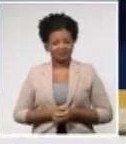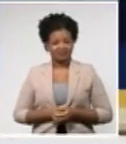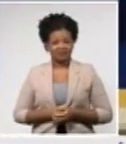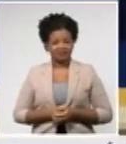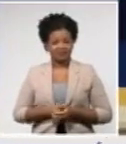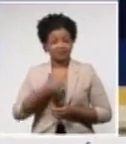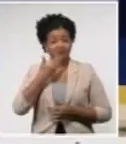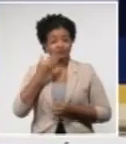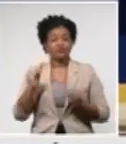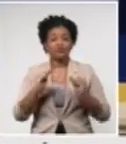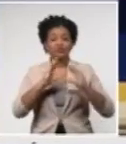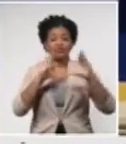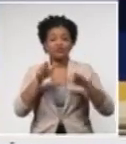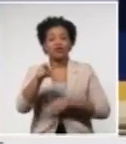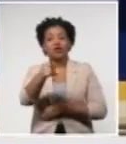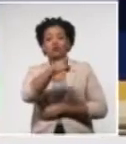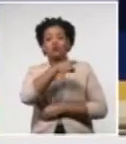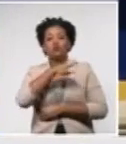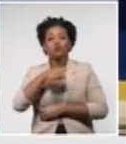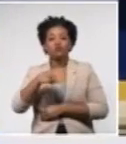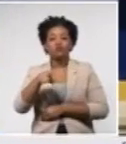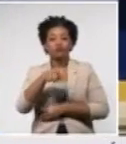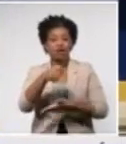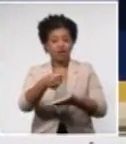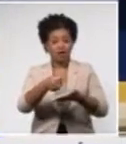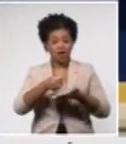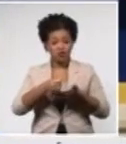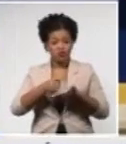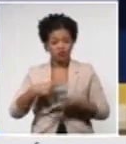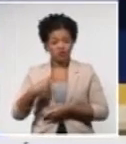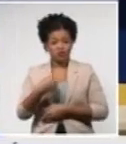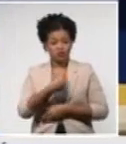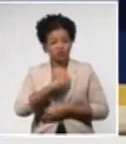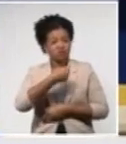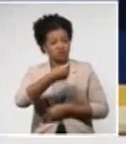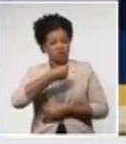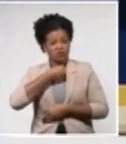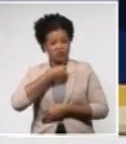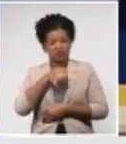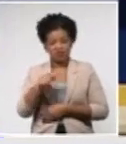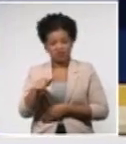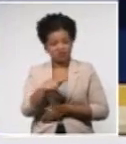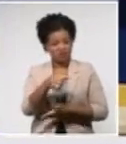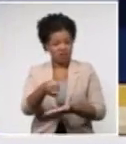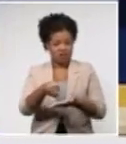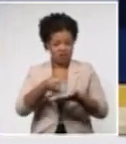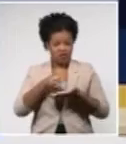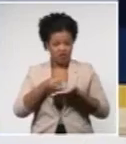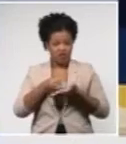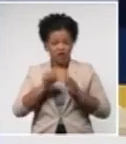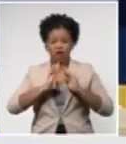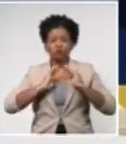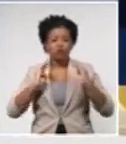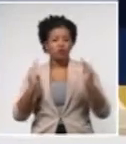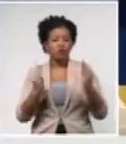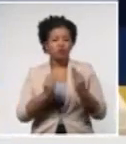Good morning to you, to all those who help us here every morning with the broadcast, to Abdiel, and to